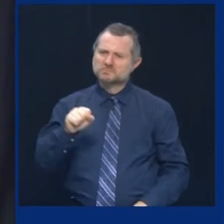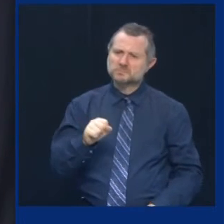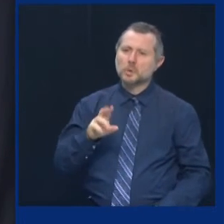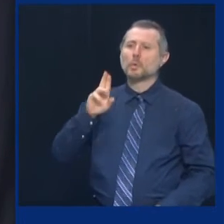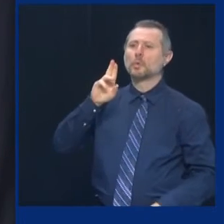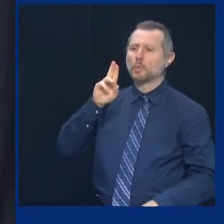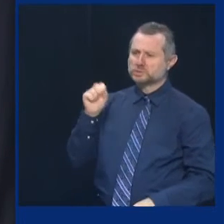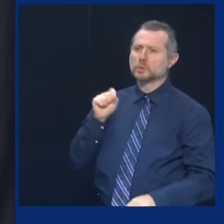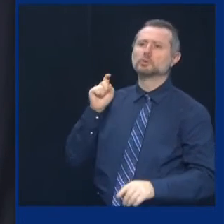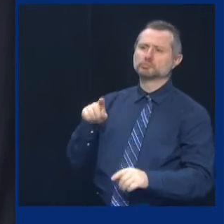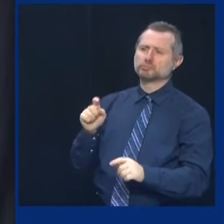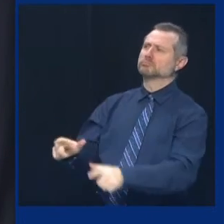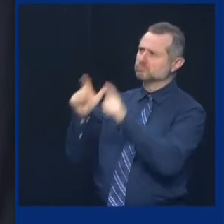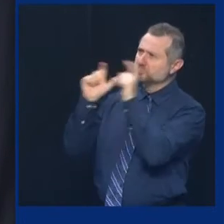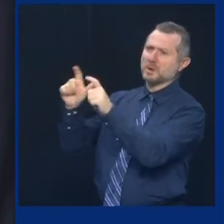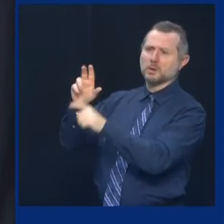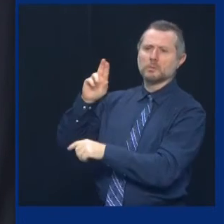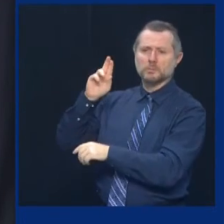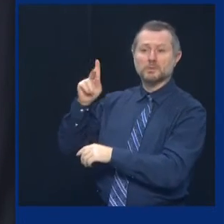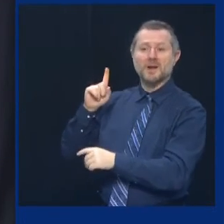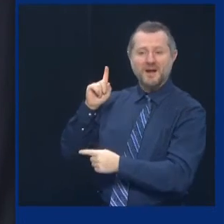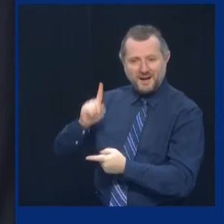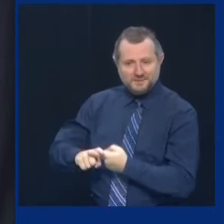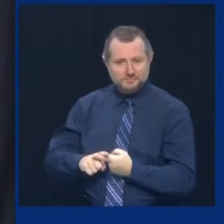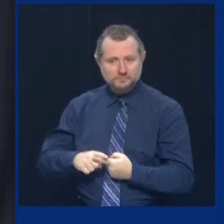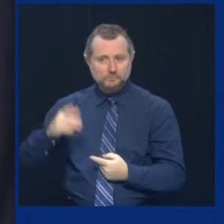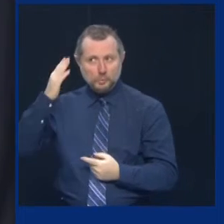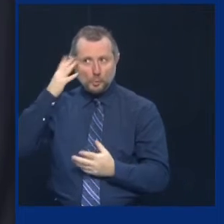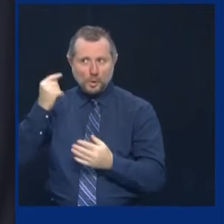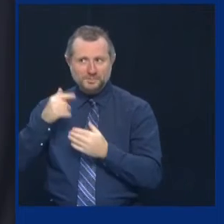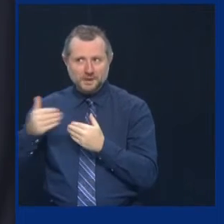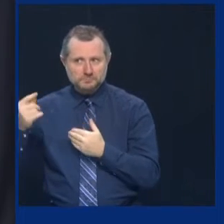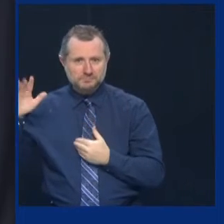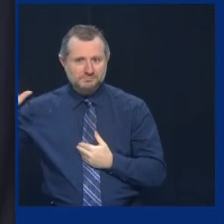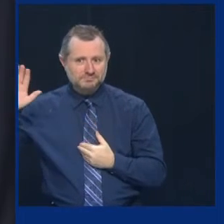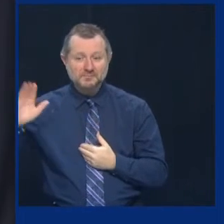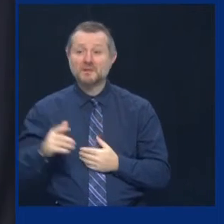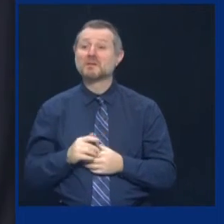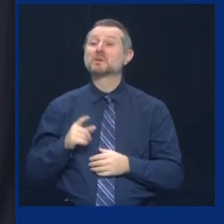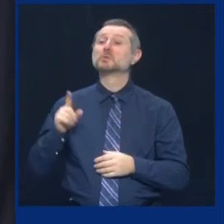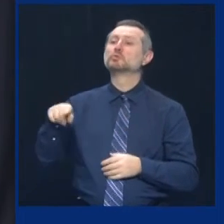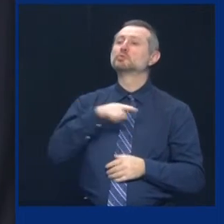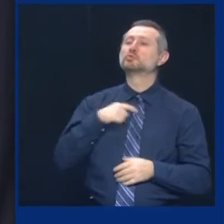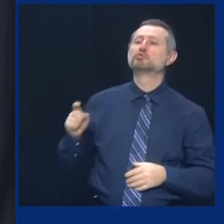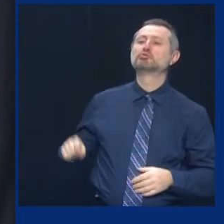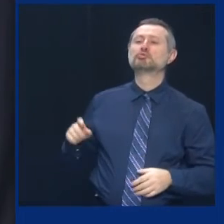about, period. And the way they should have halted travel from Europe